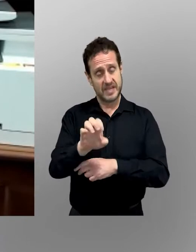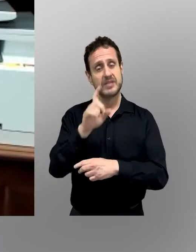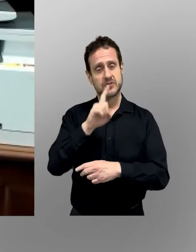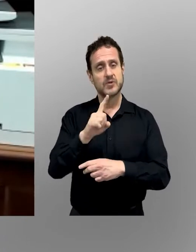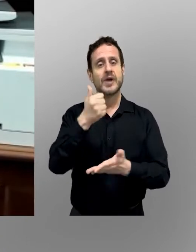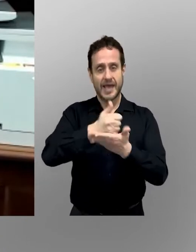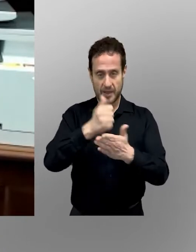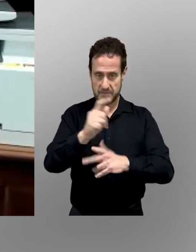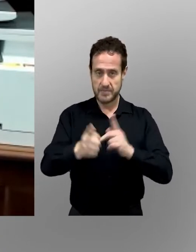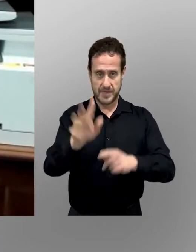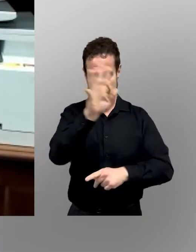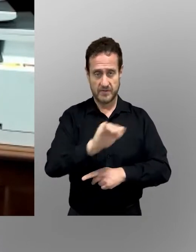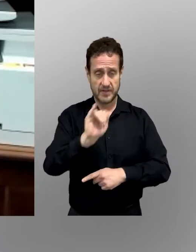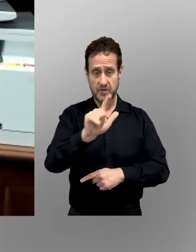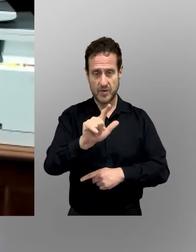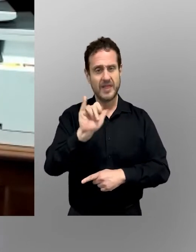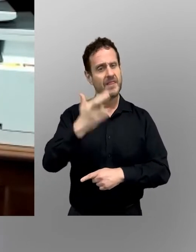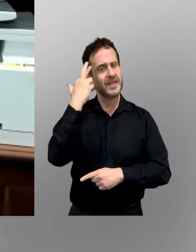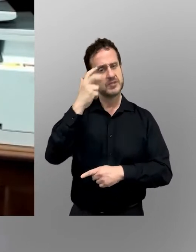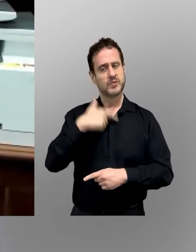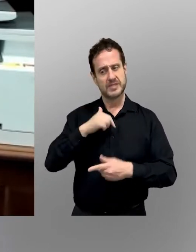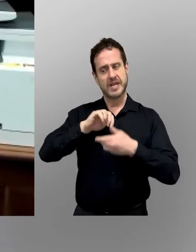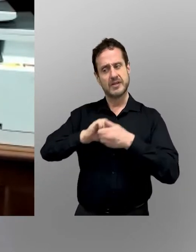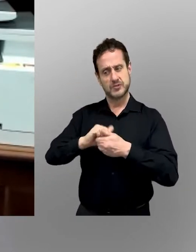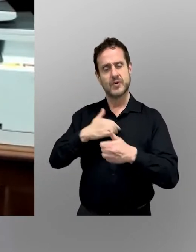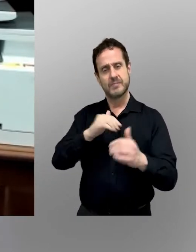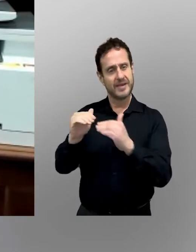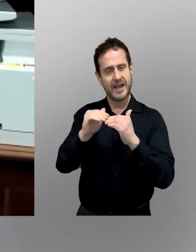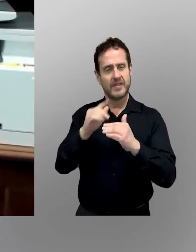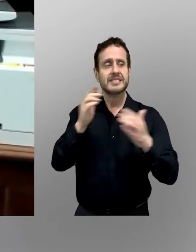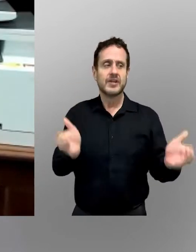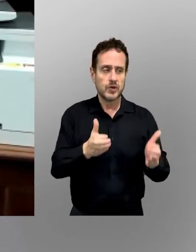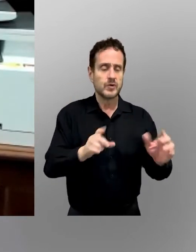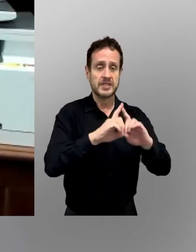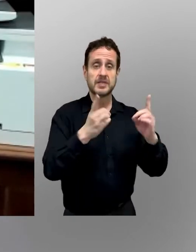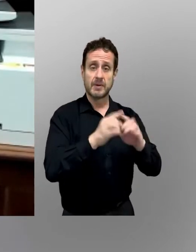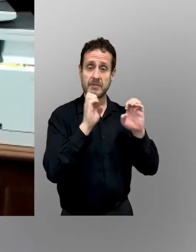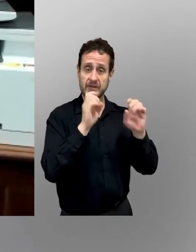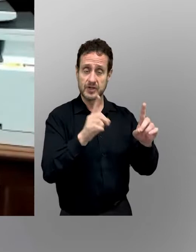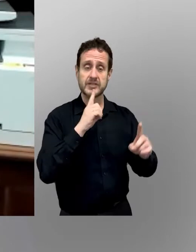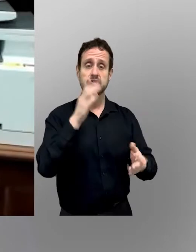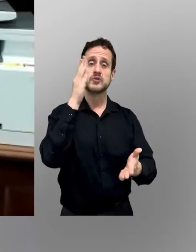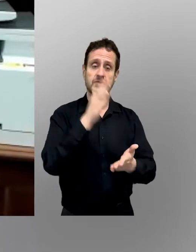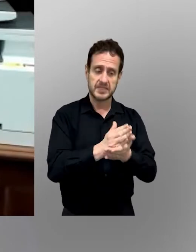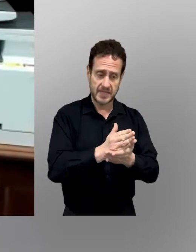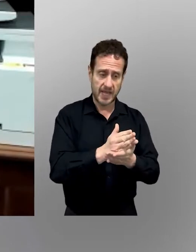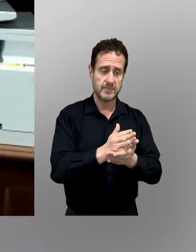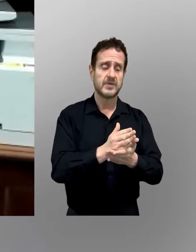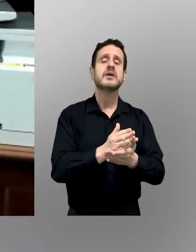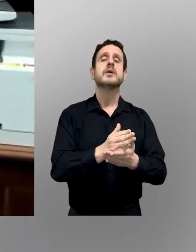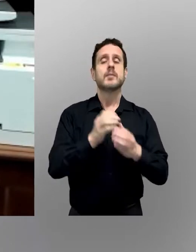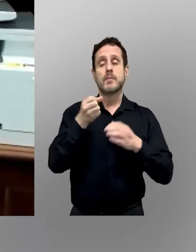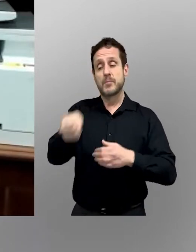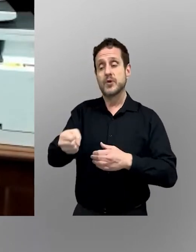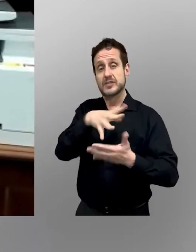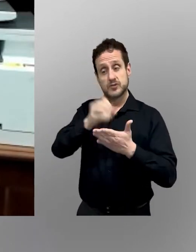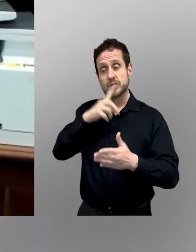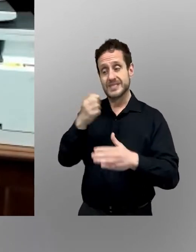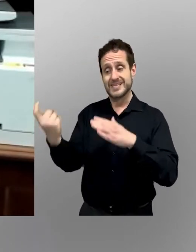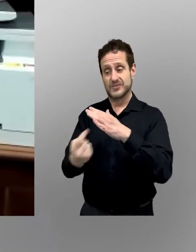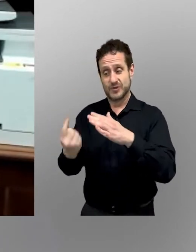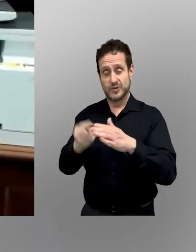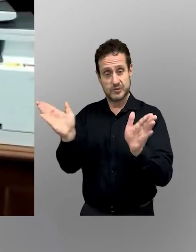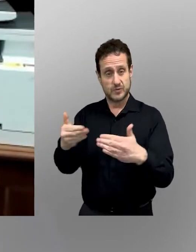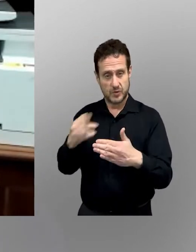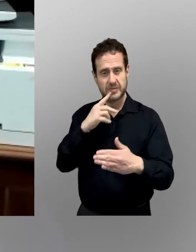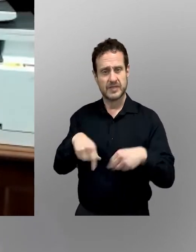Equip for Equality to deliver for the people of Illinois. That is why I joined my colleagues in urging the Department of Education to stop putting students